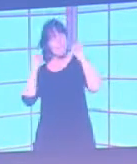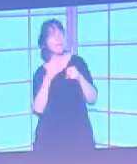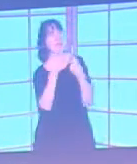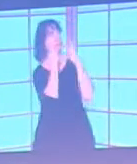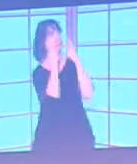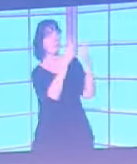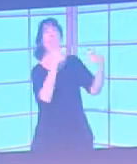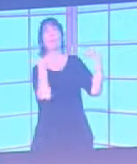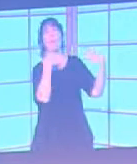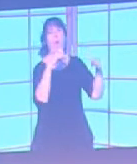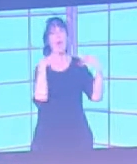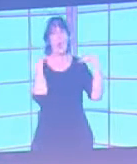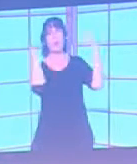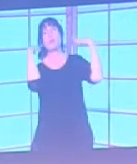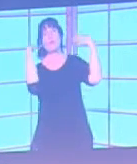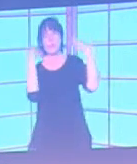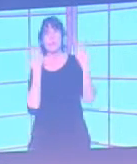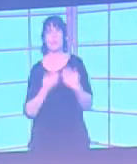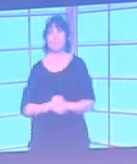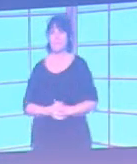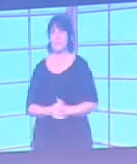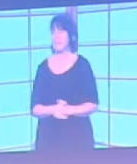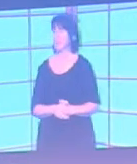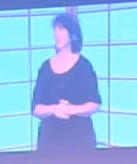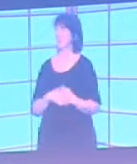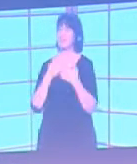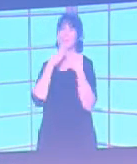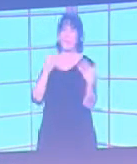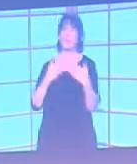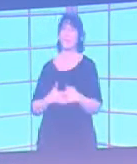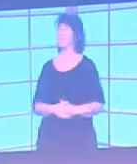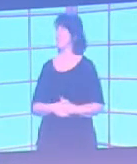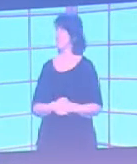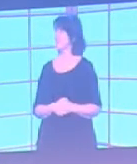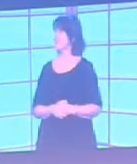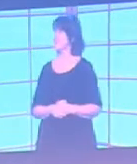Thank you very much.